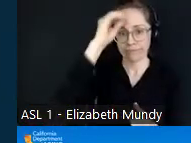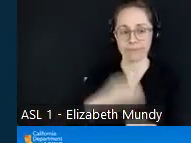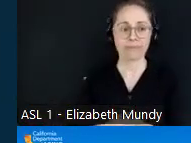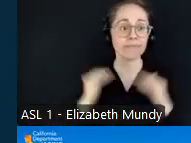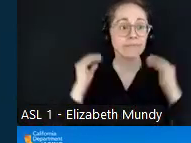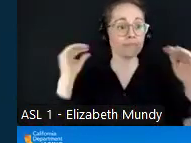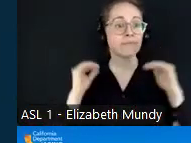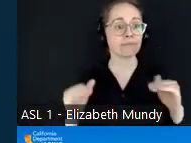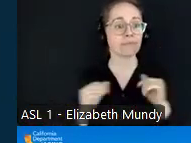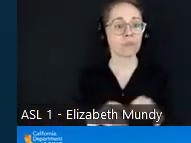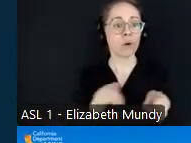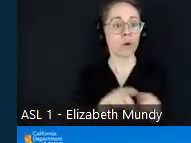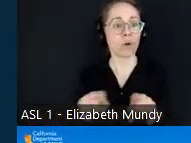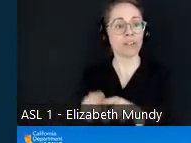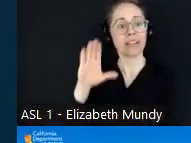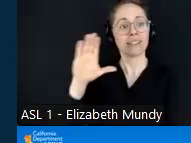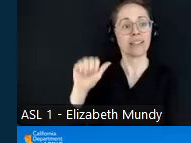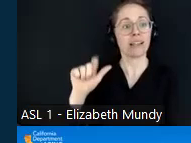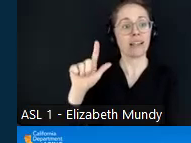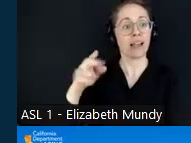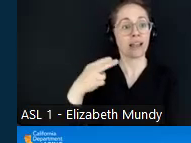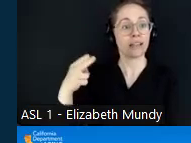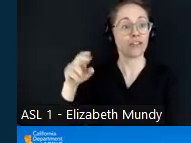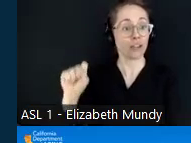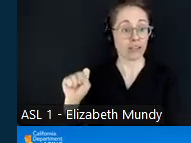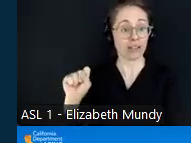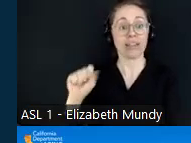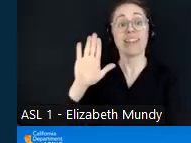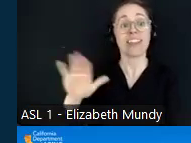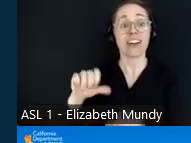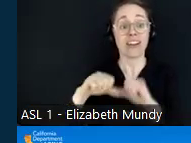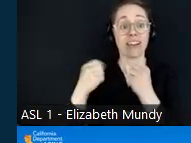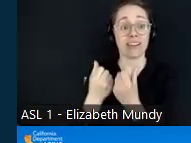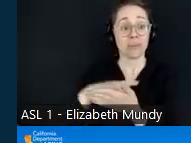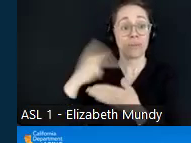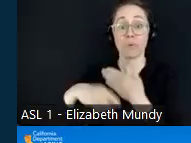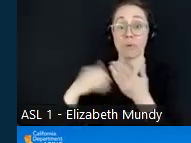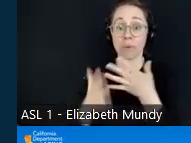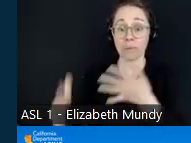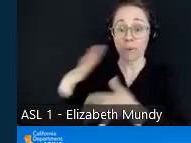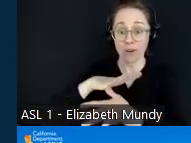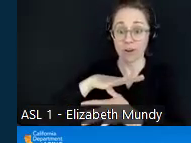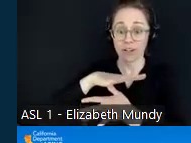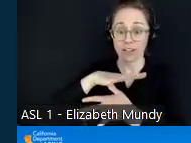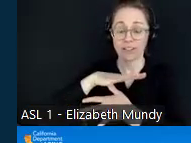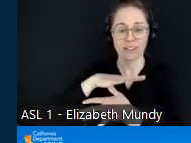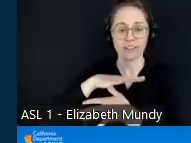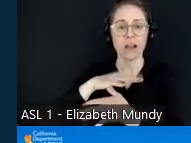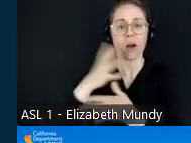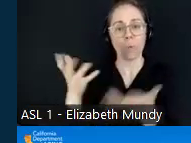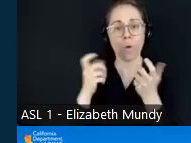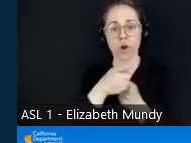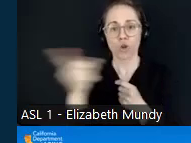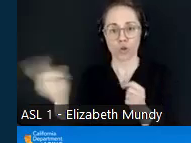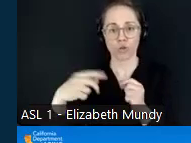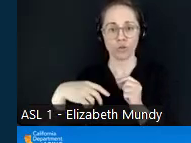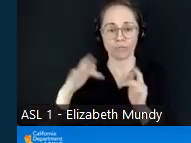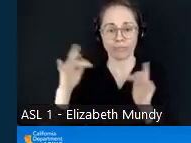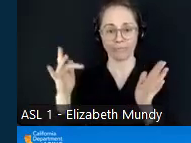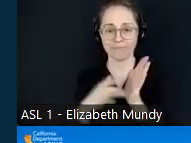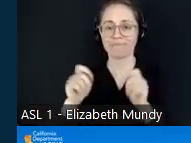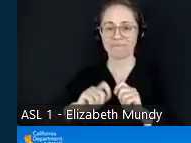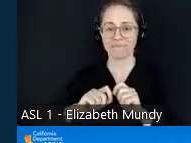the California Health and Human Services Agency program priorities and encourage you to take a look at those. We'll share them. There they are in